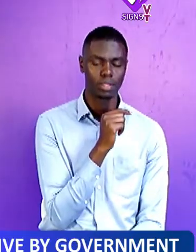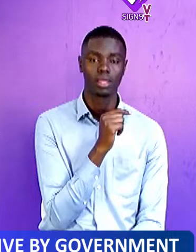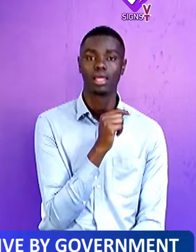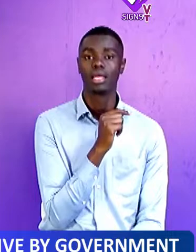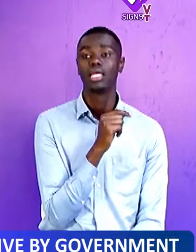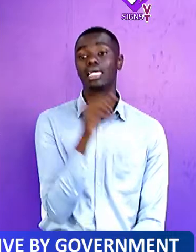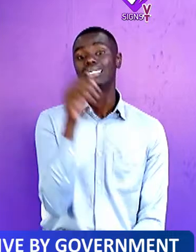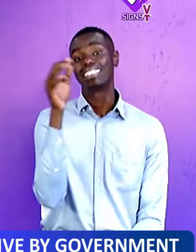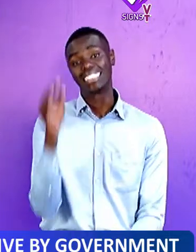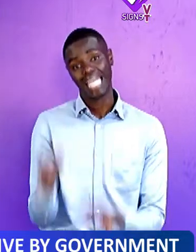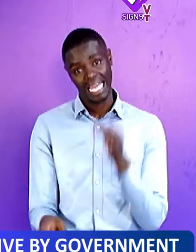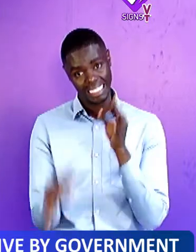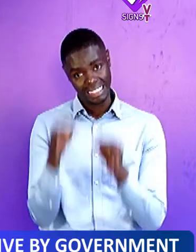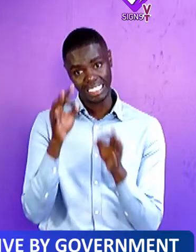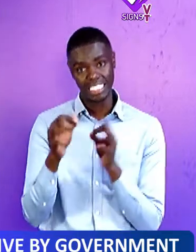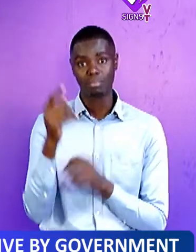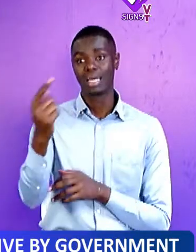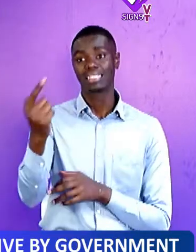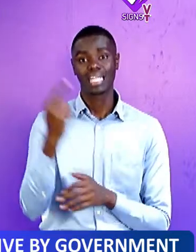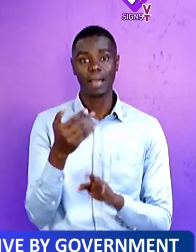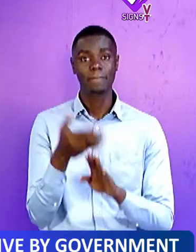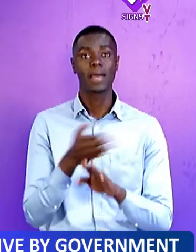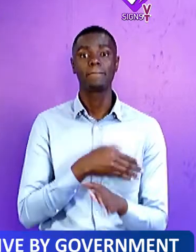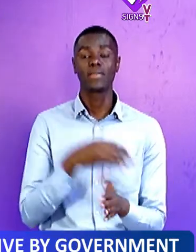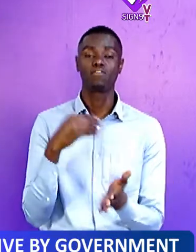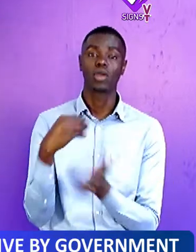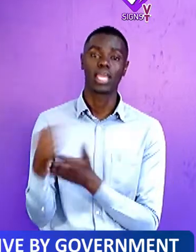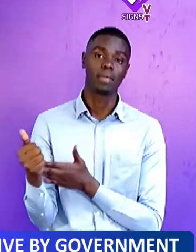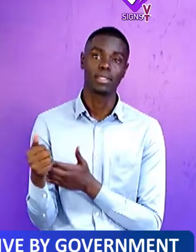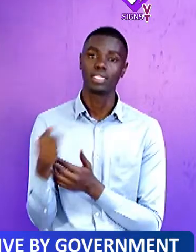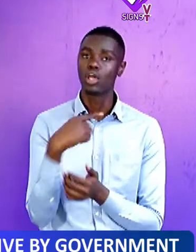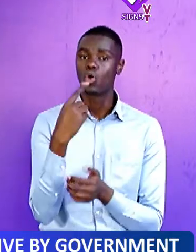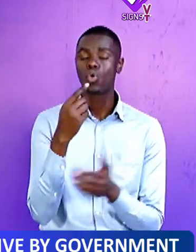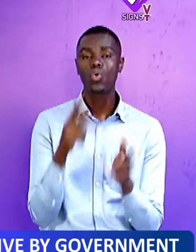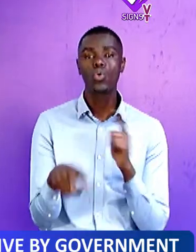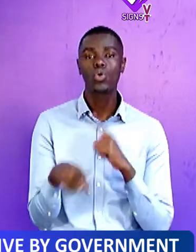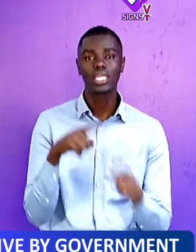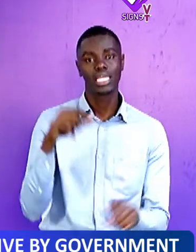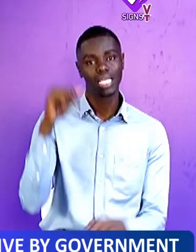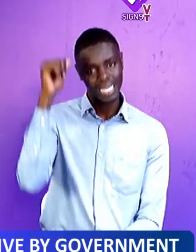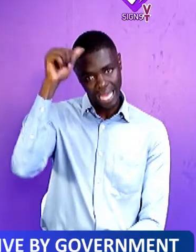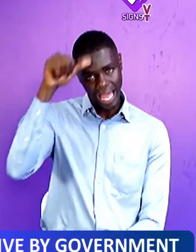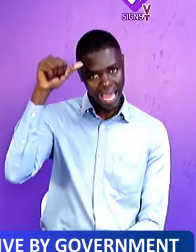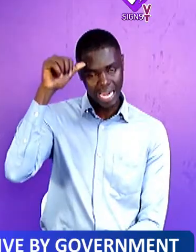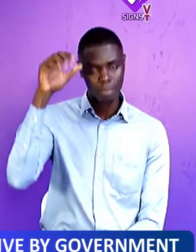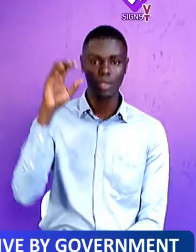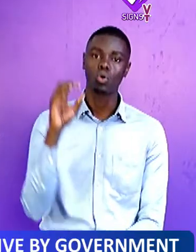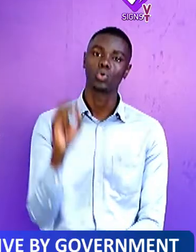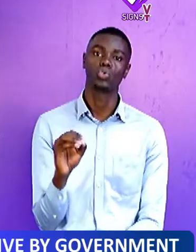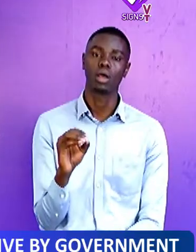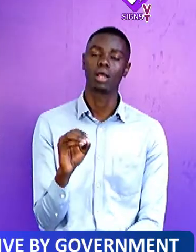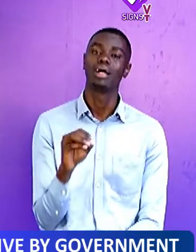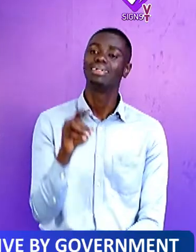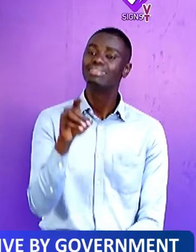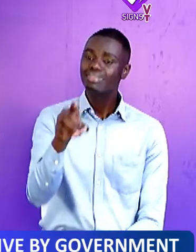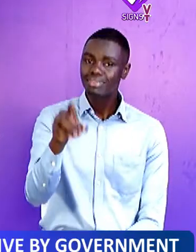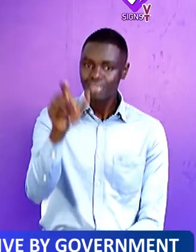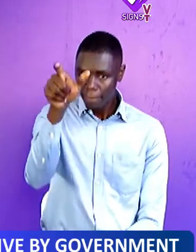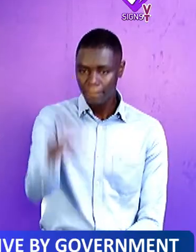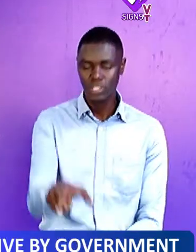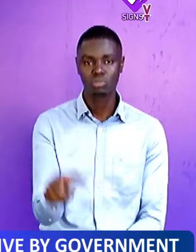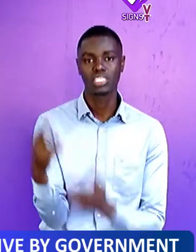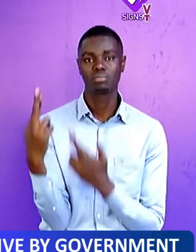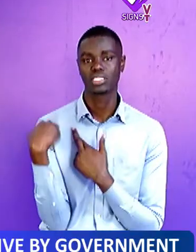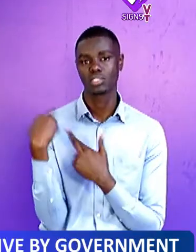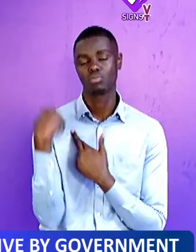that justice should come before compensation. Who killed Ojwang? So that person who killed Ojwang should be held accountable